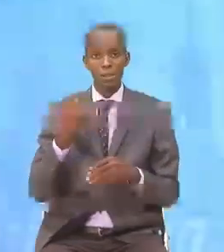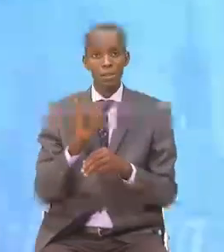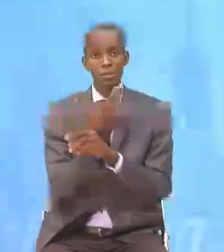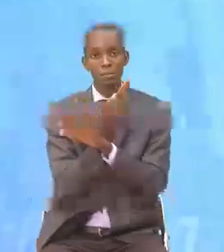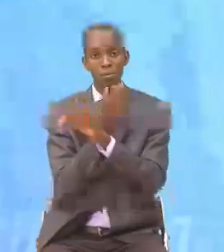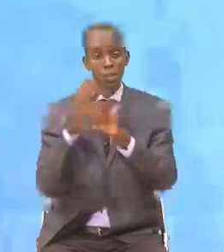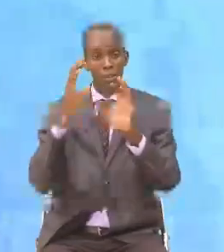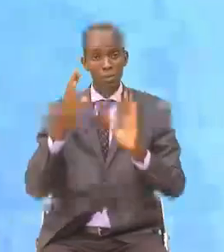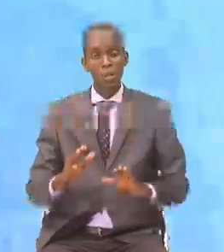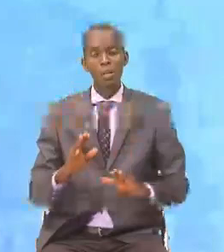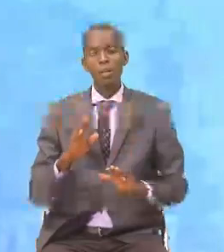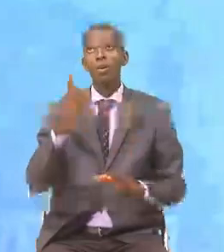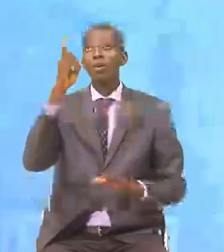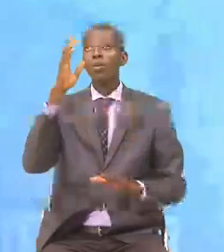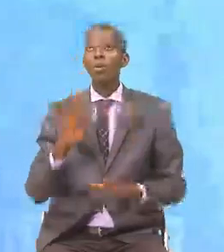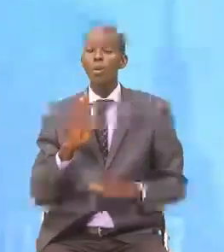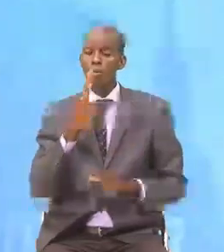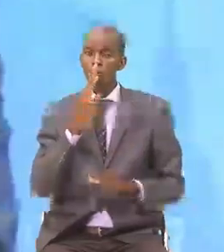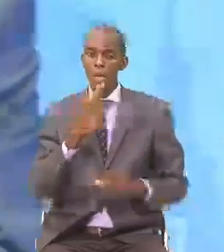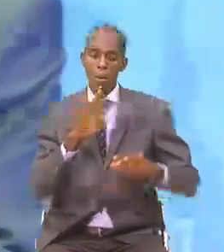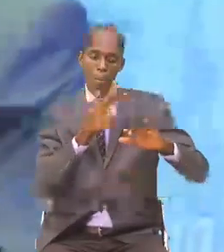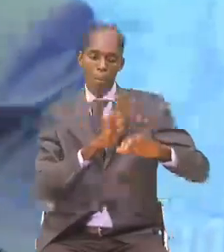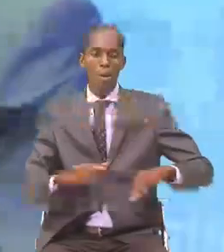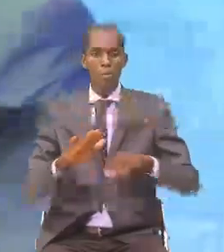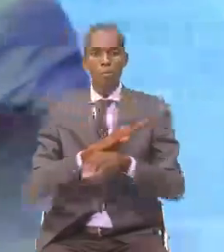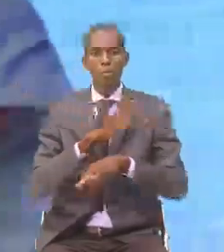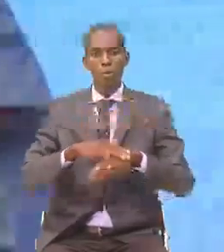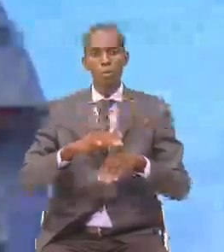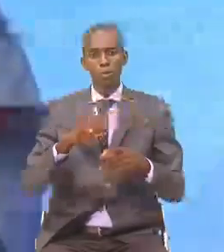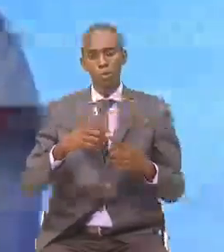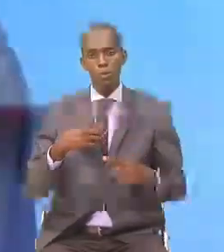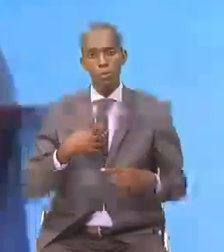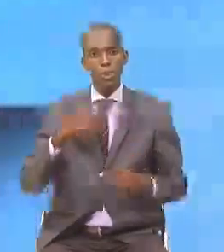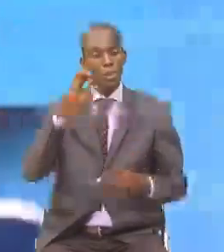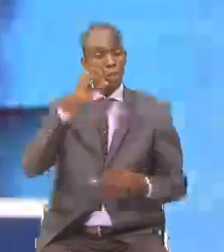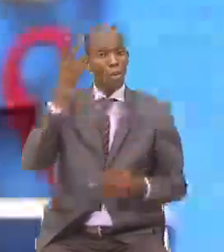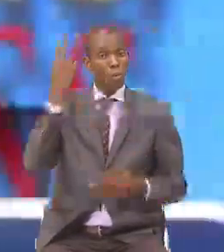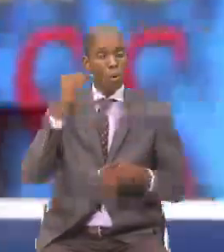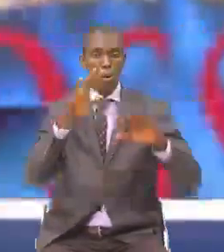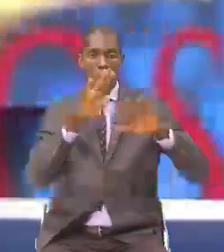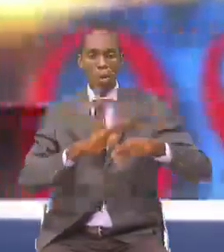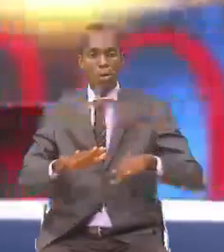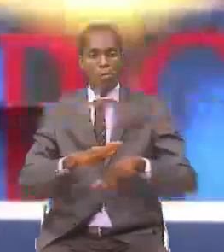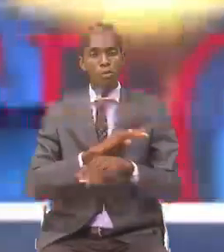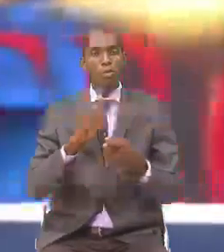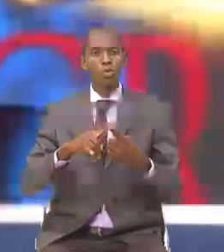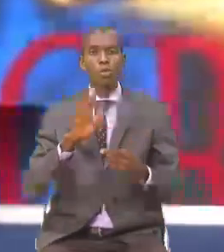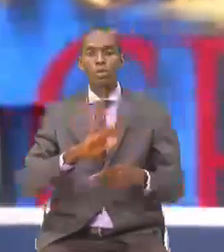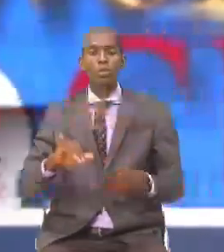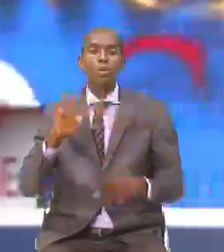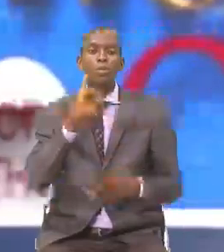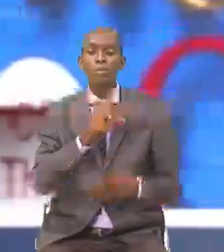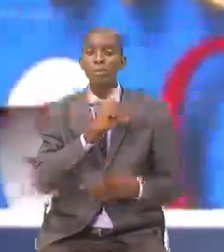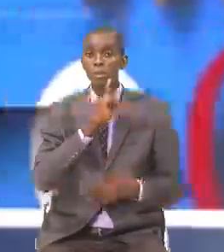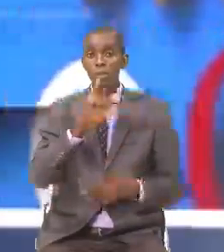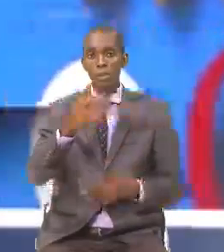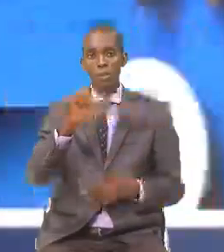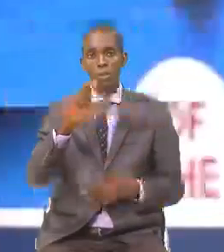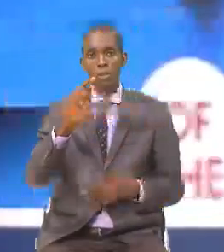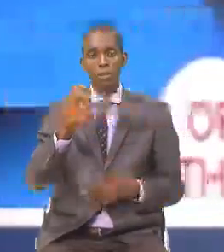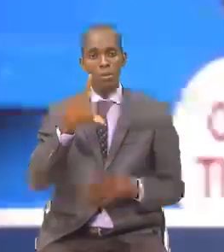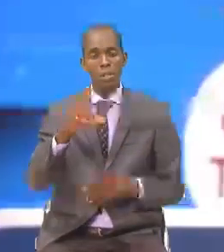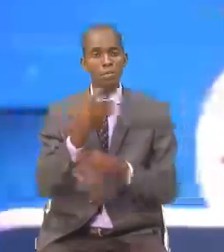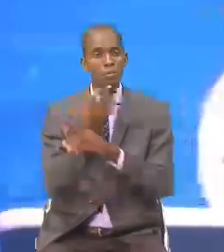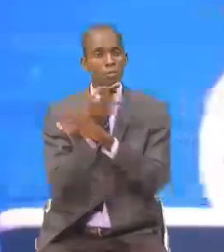the redeemer of all men. God, be merciful unto me. He was merciful to the children